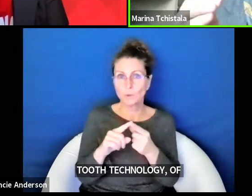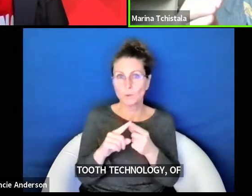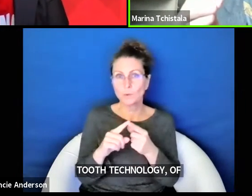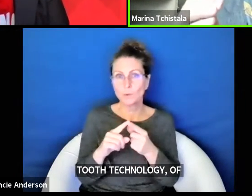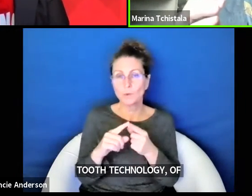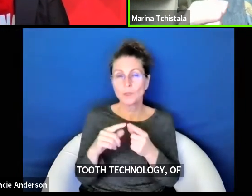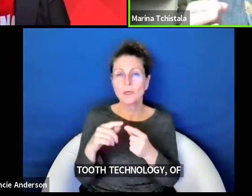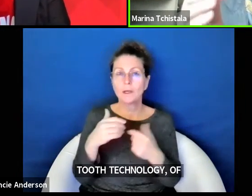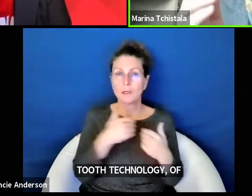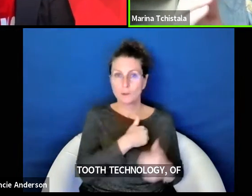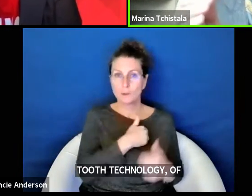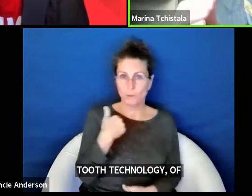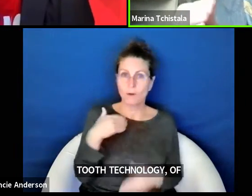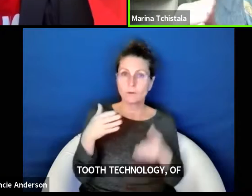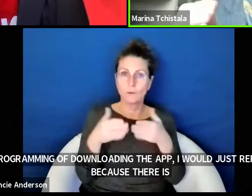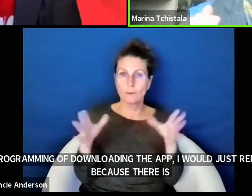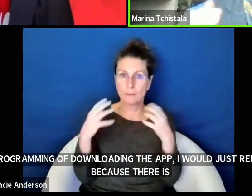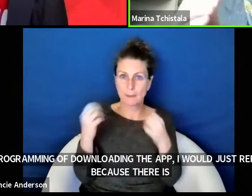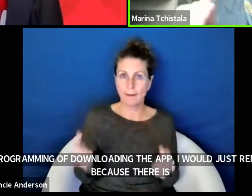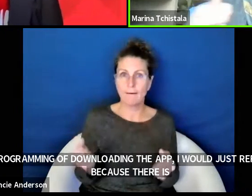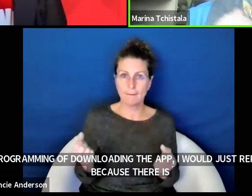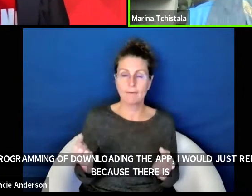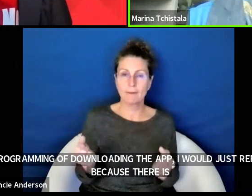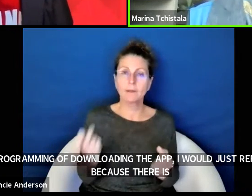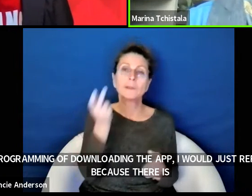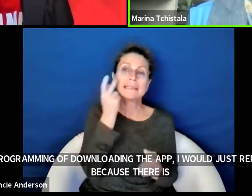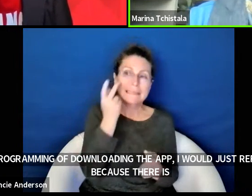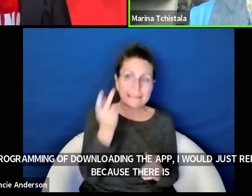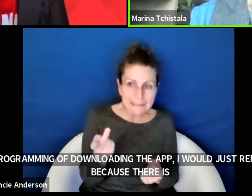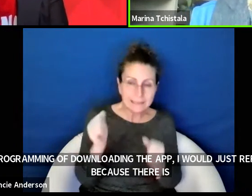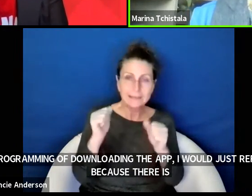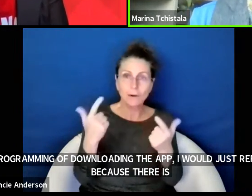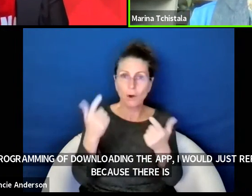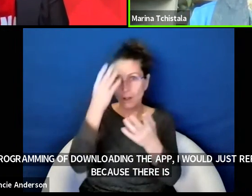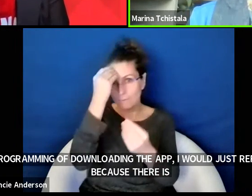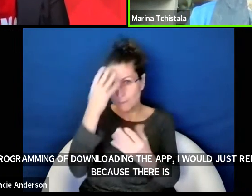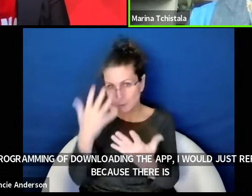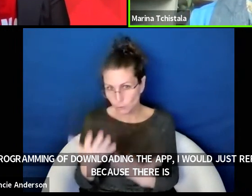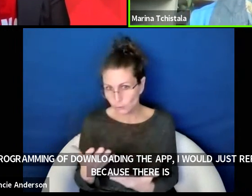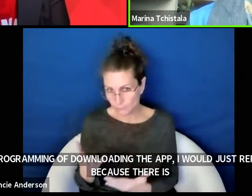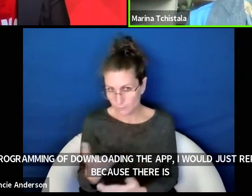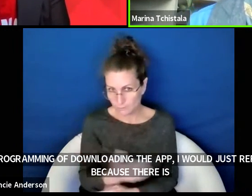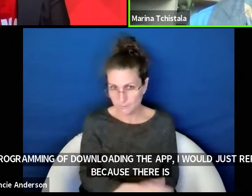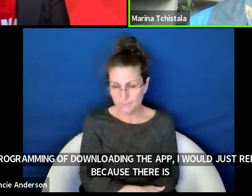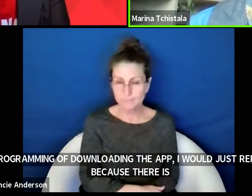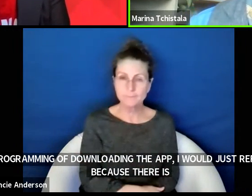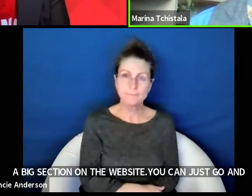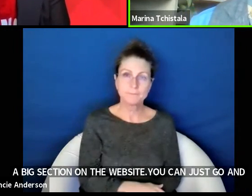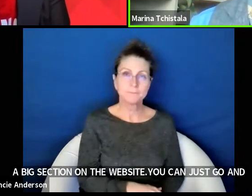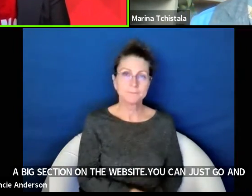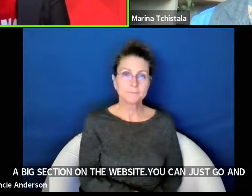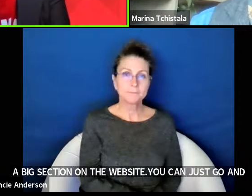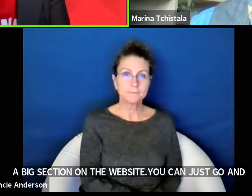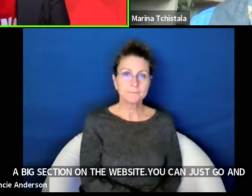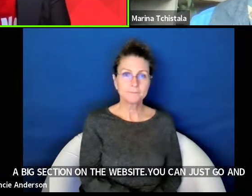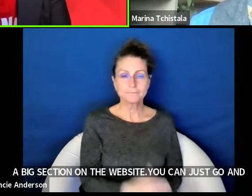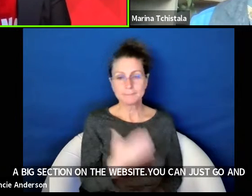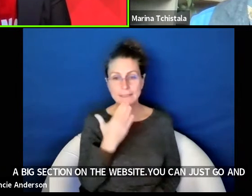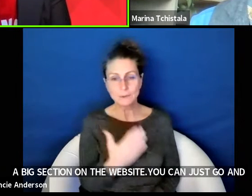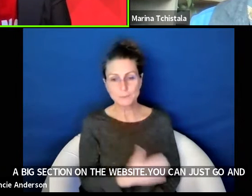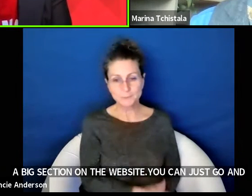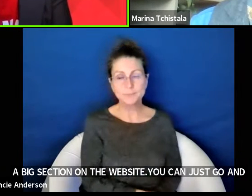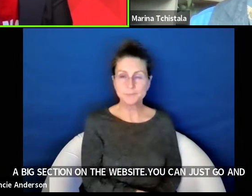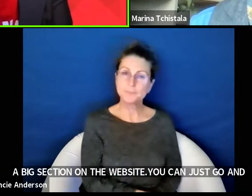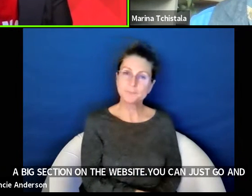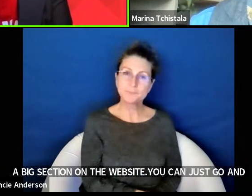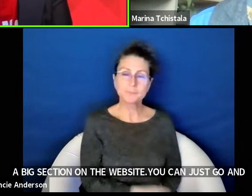on Toronto website. You can just go and get this information all there. Thank you. I